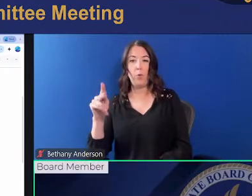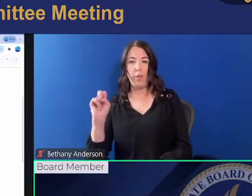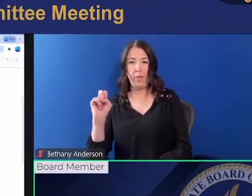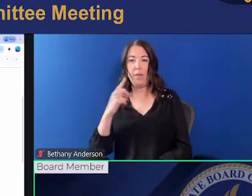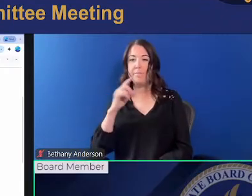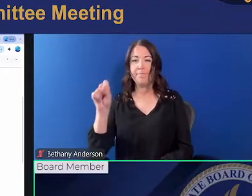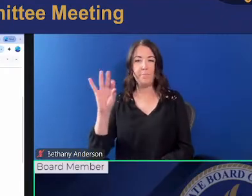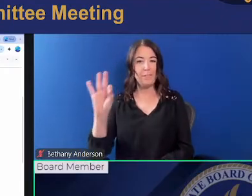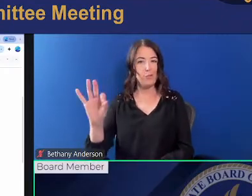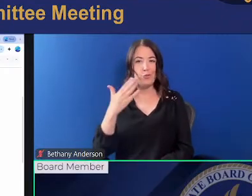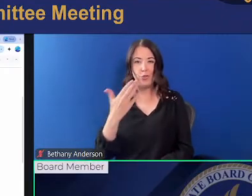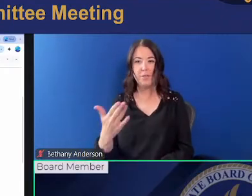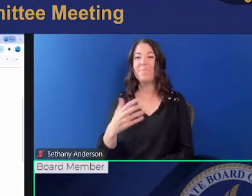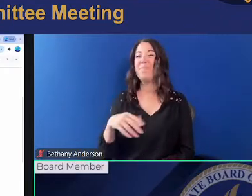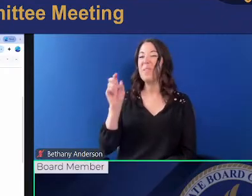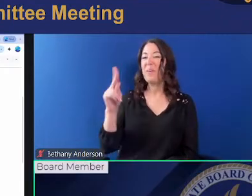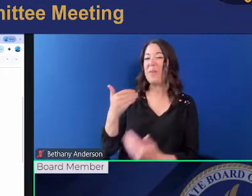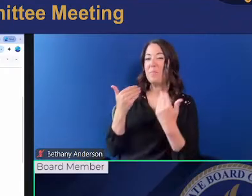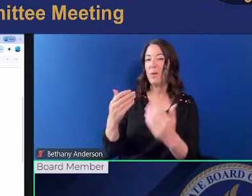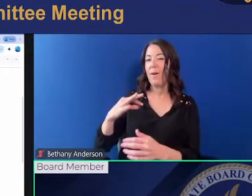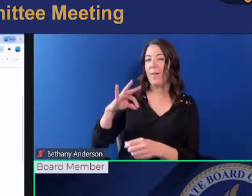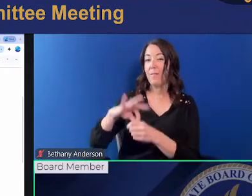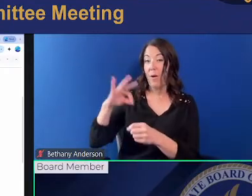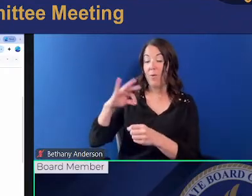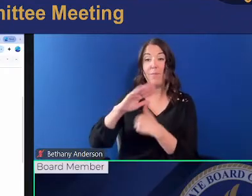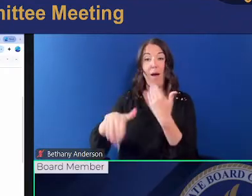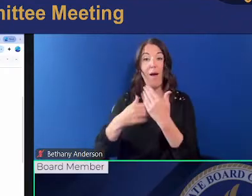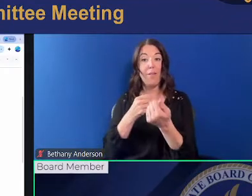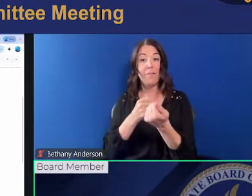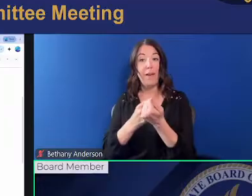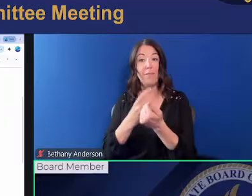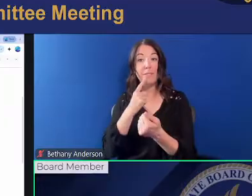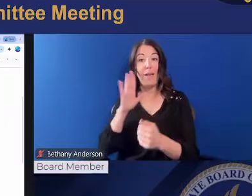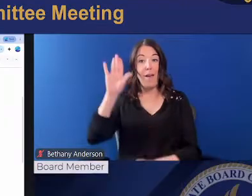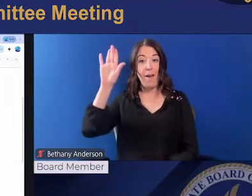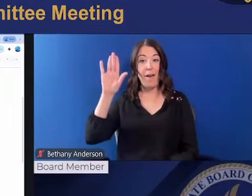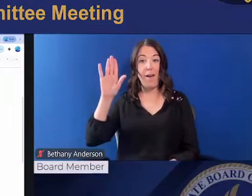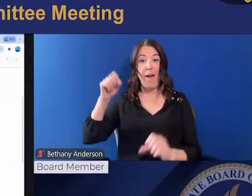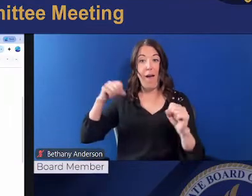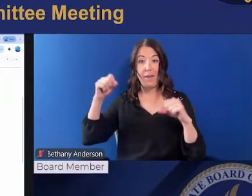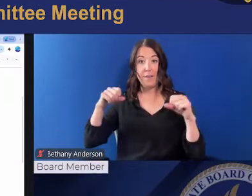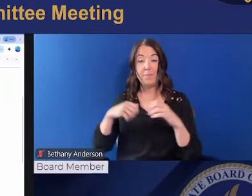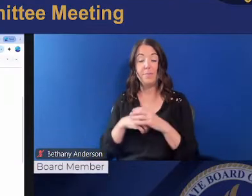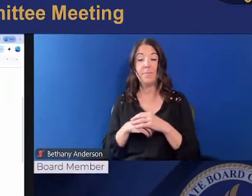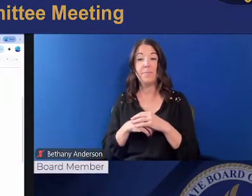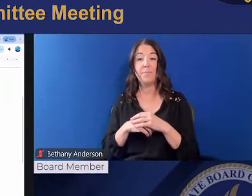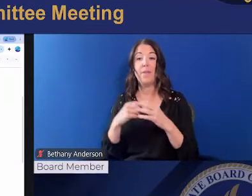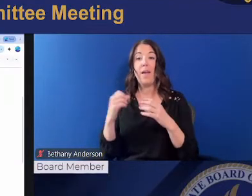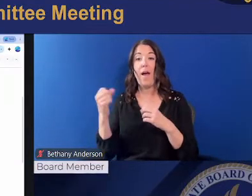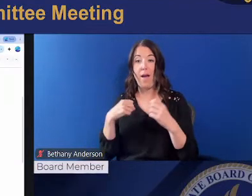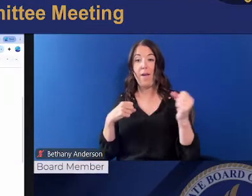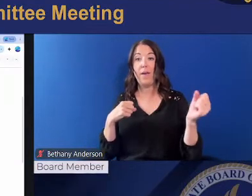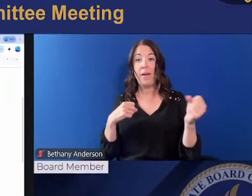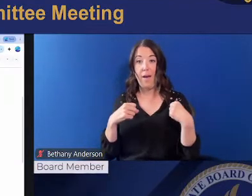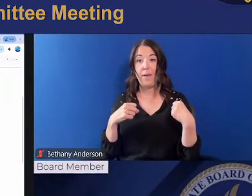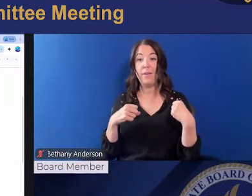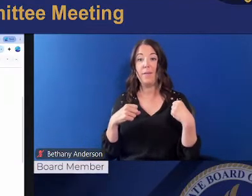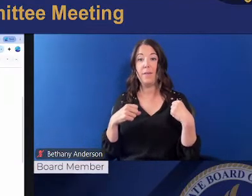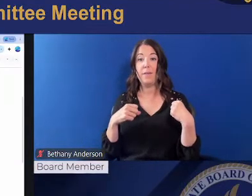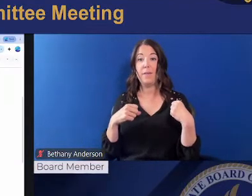All right, then we'll go ahead and vote on this. All in favor, say aye. Aye. Aye.